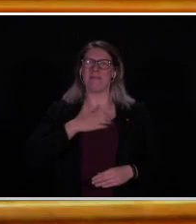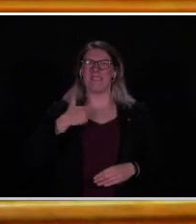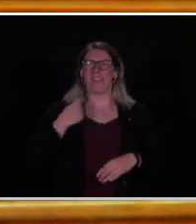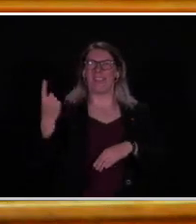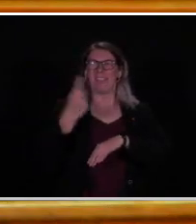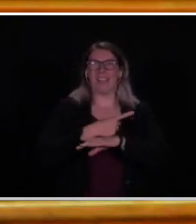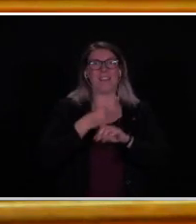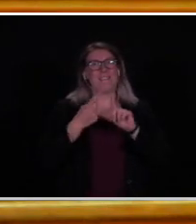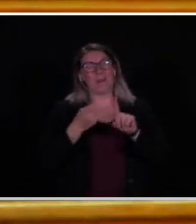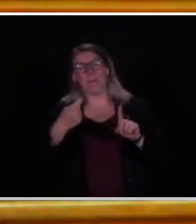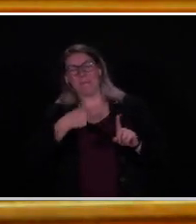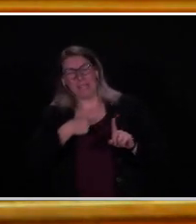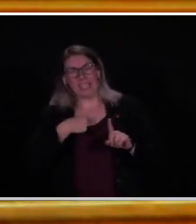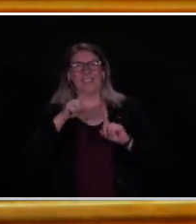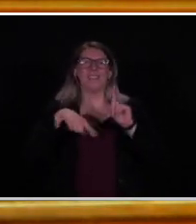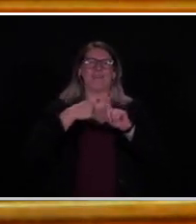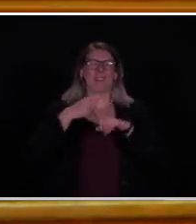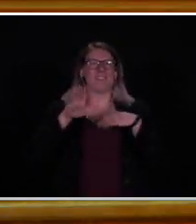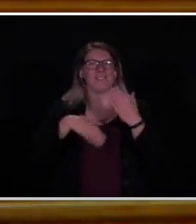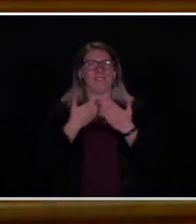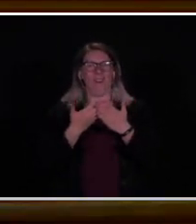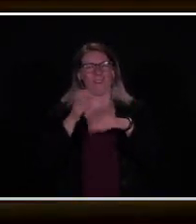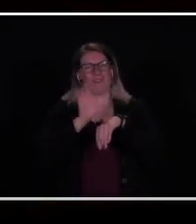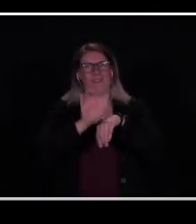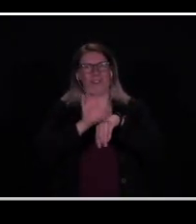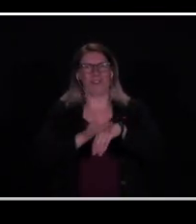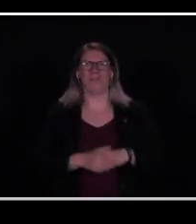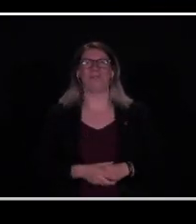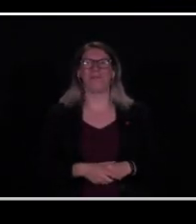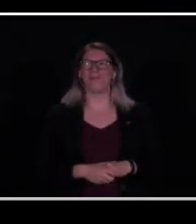me and everyone at St. Andrew's United Church.